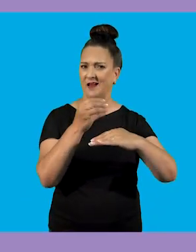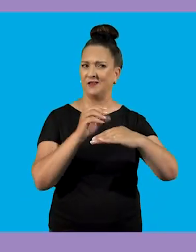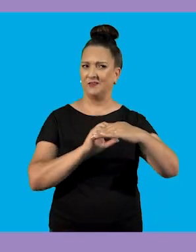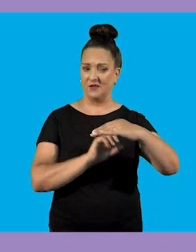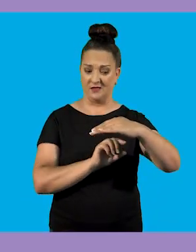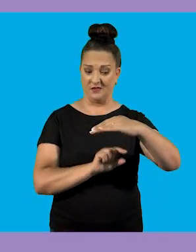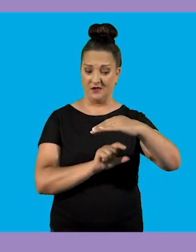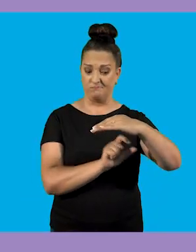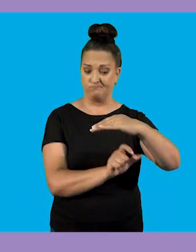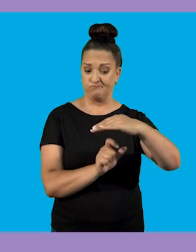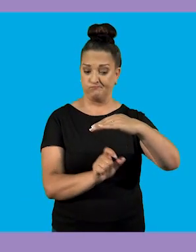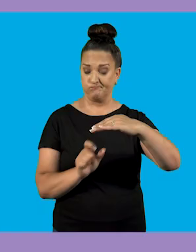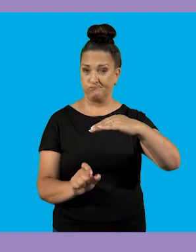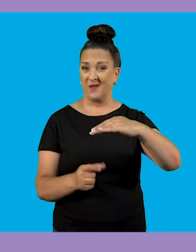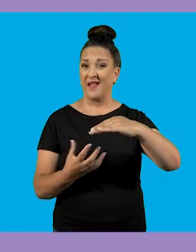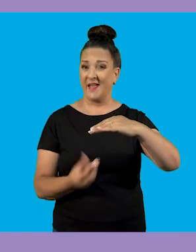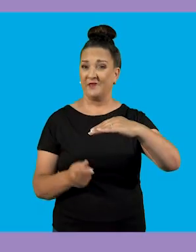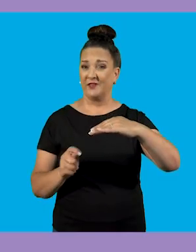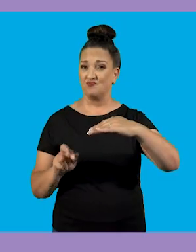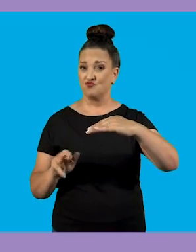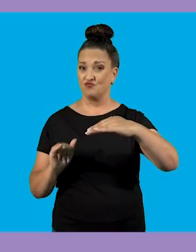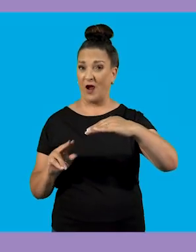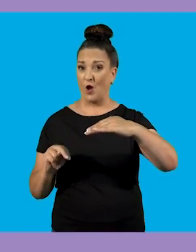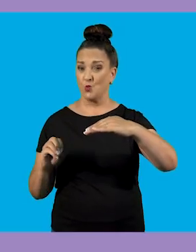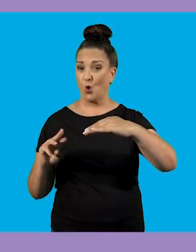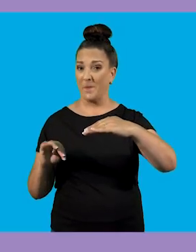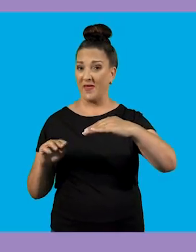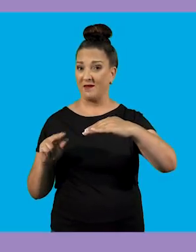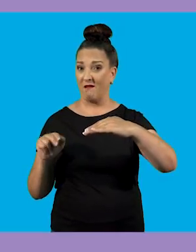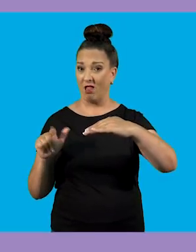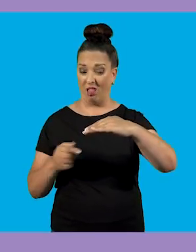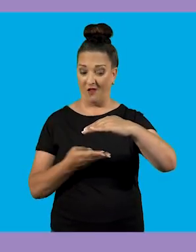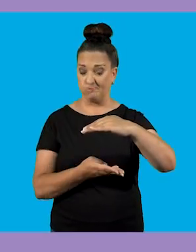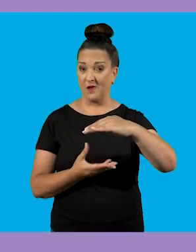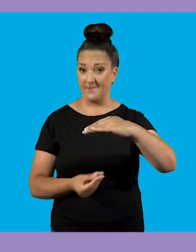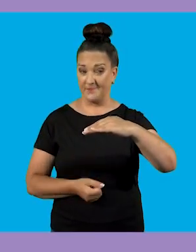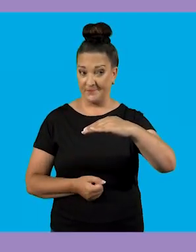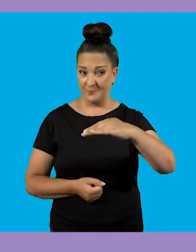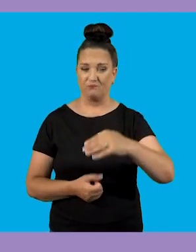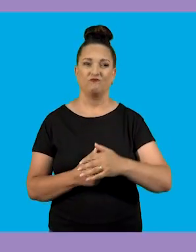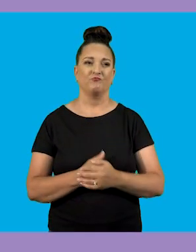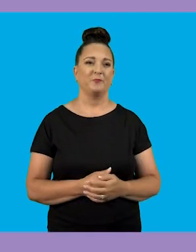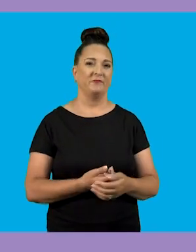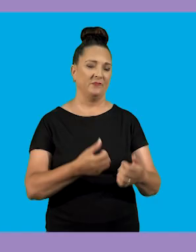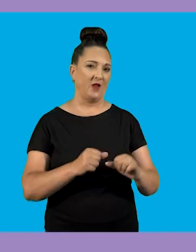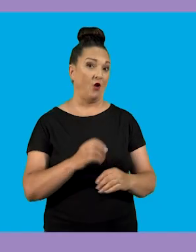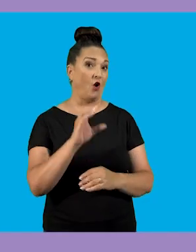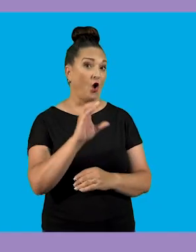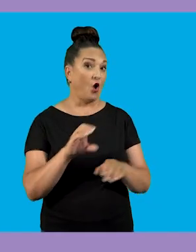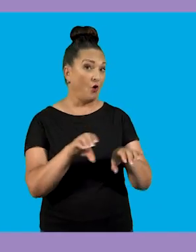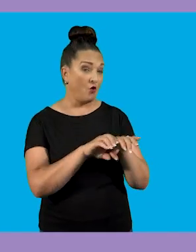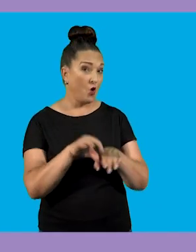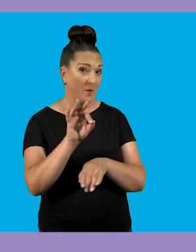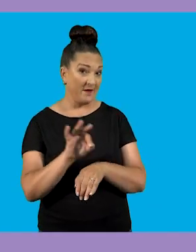a trinomial, a quadratic trinomial with the denominator. Let's see how that goes. So we are going to take out a